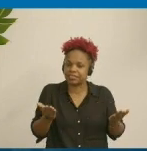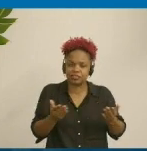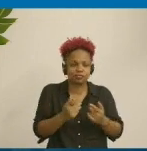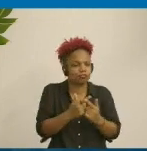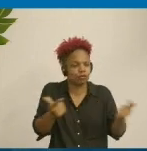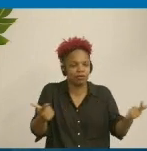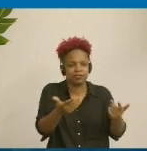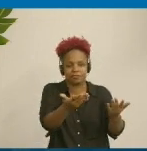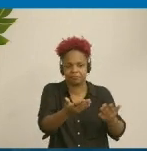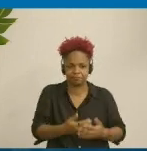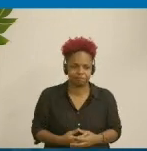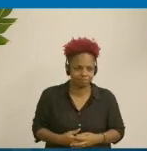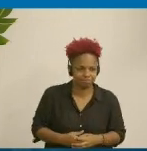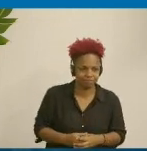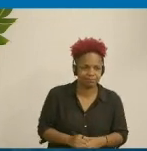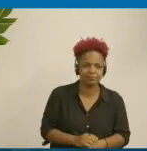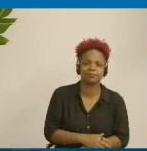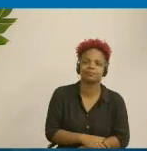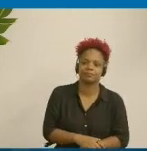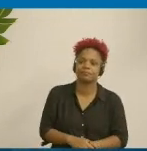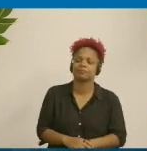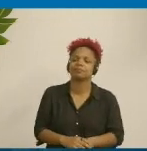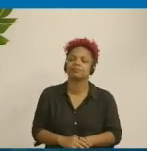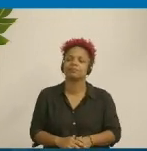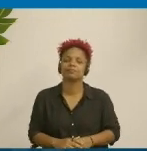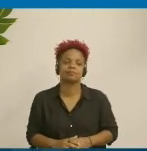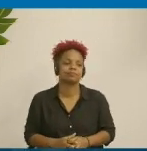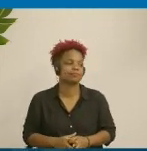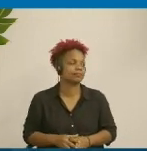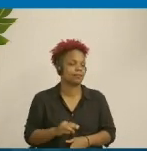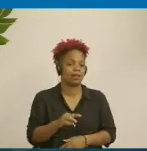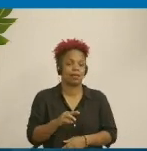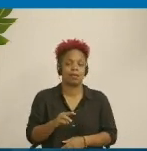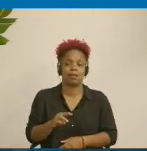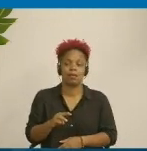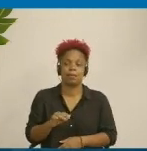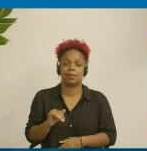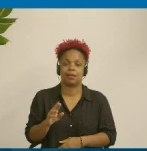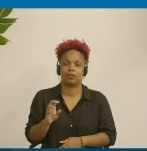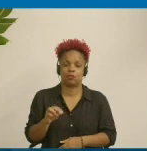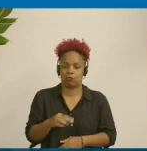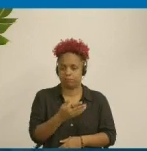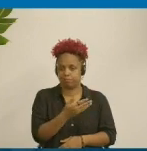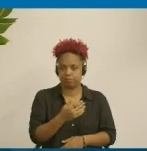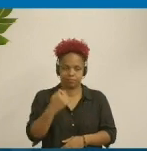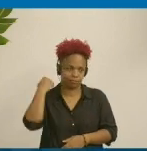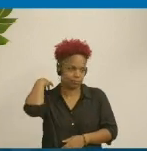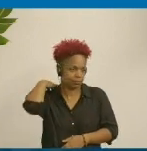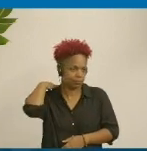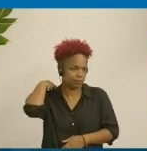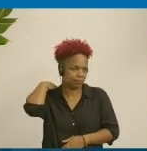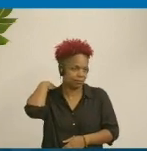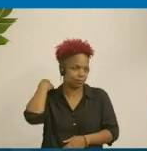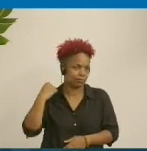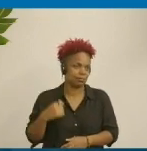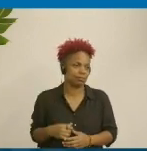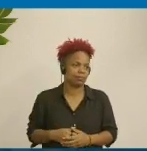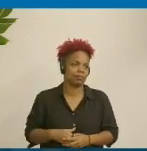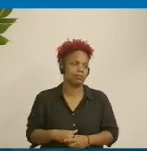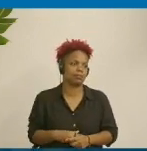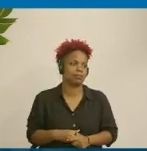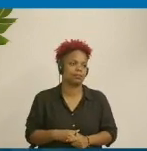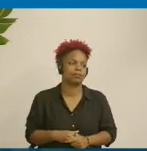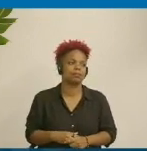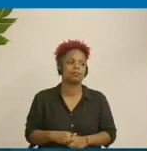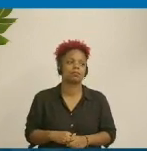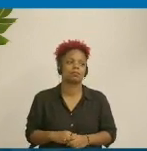Michael? Sorry. John, if you're weighing in, you're muted. Sorry. And then